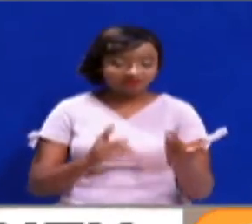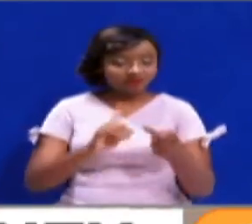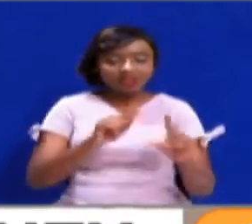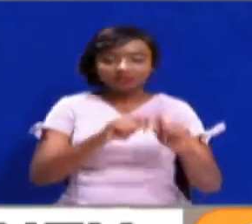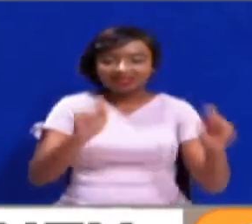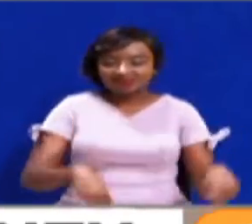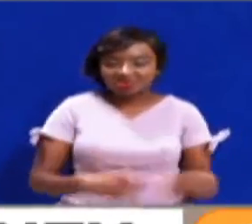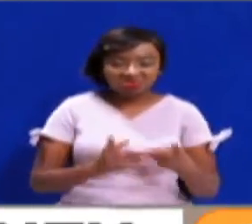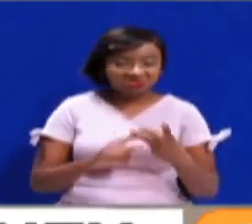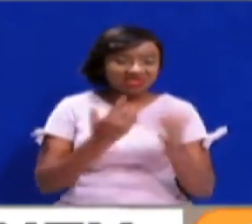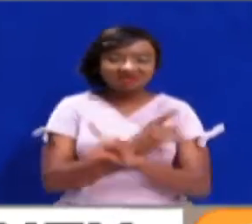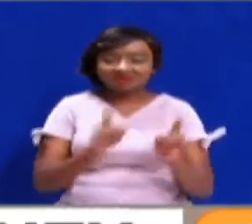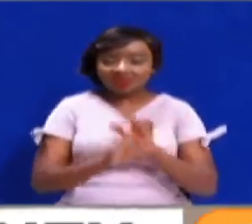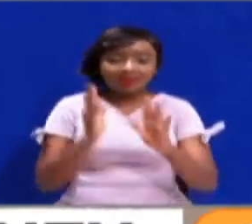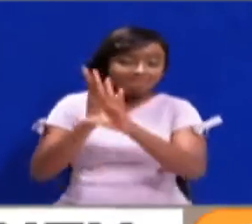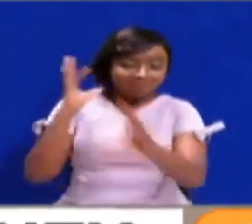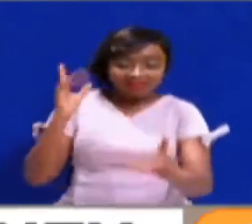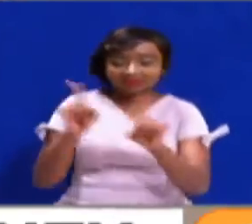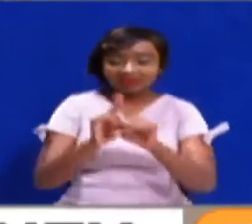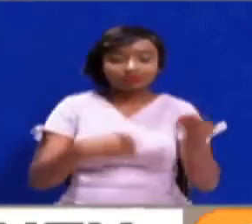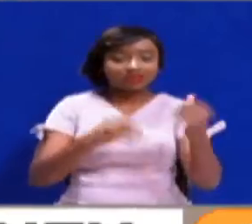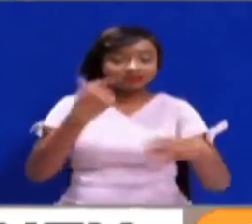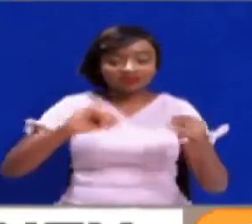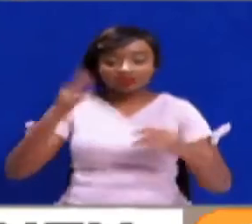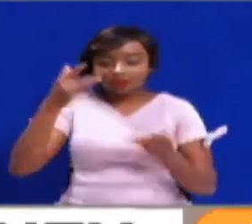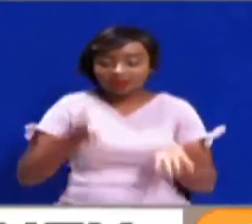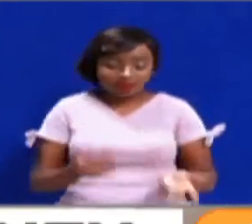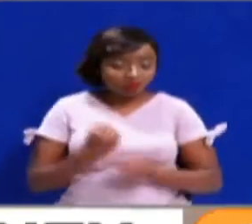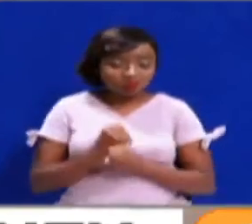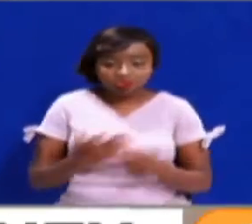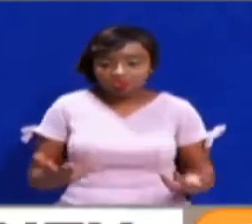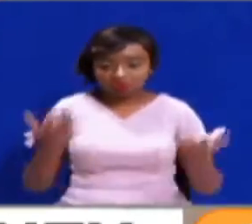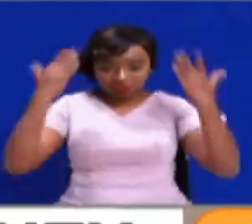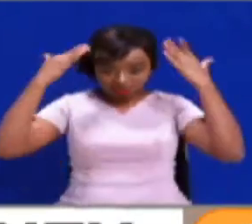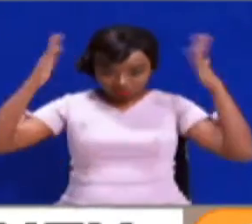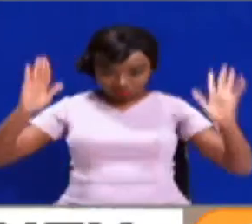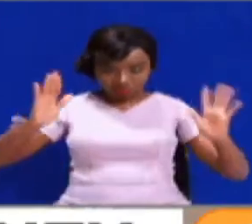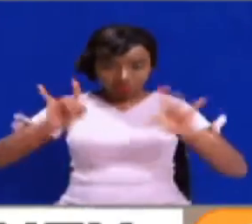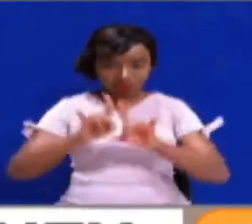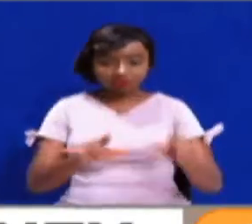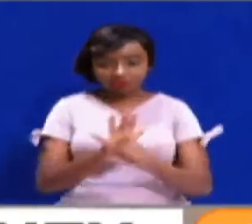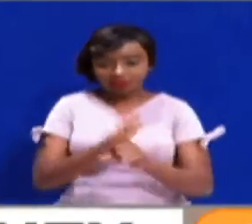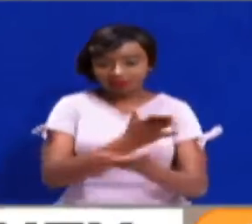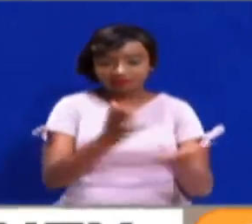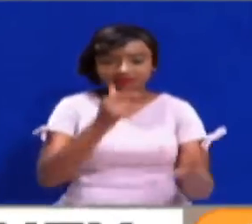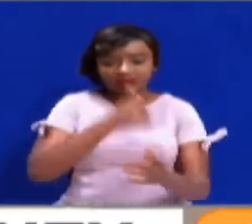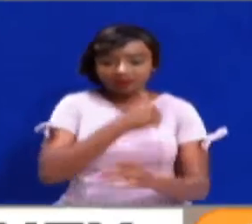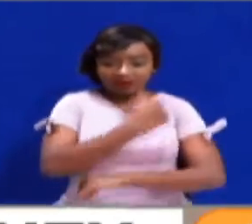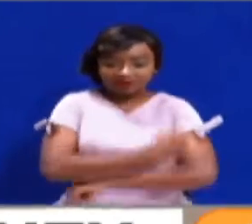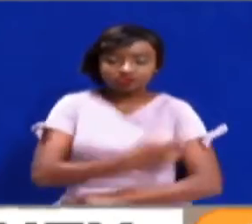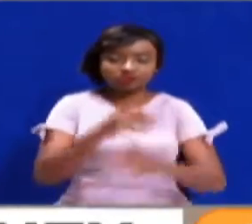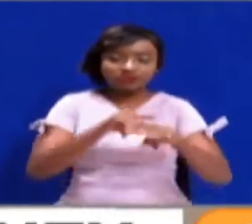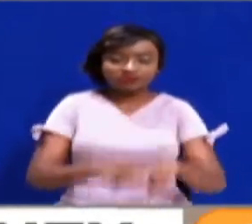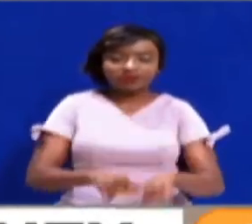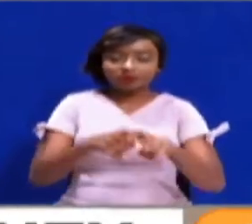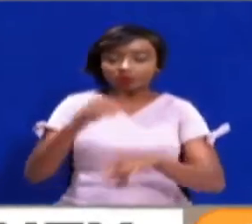tables, their everything that their schools, they're auctioning them because they have the things are not working. There are no students in school. And of course, these private schools depend on the school fees from